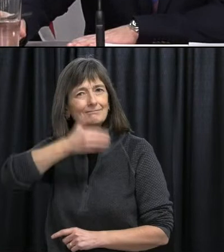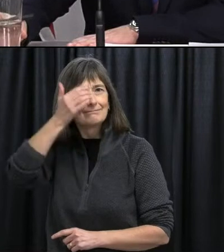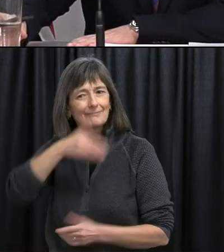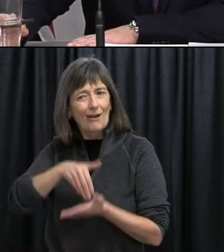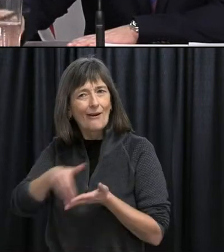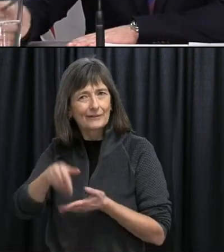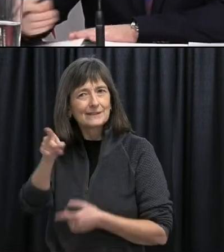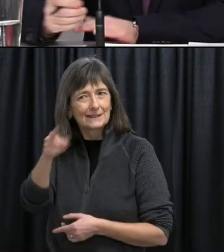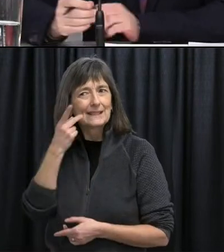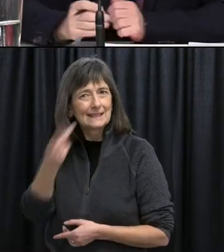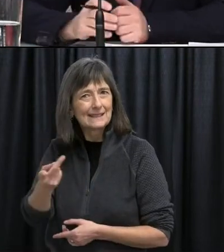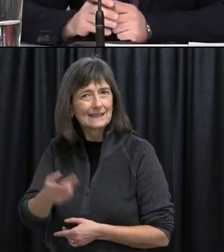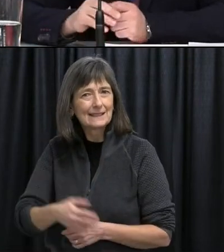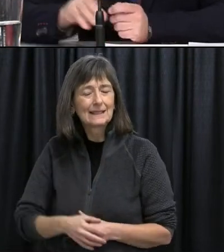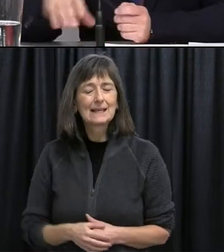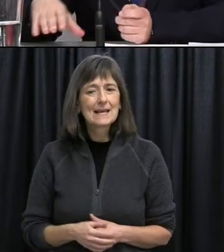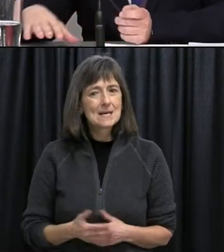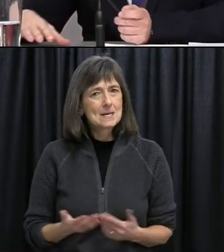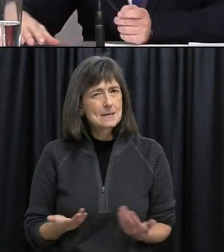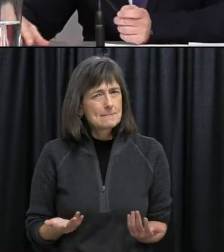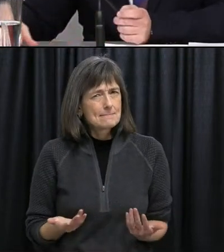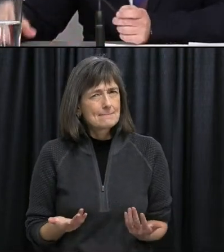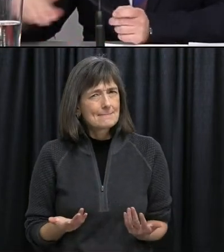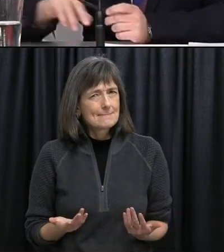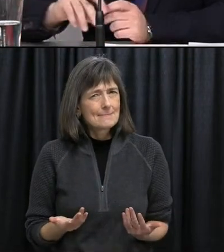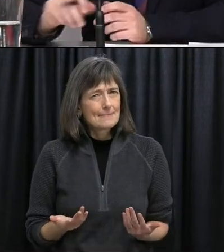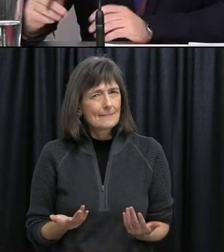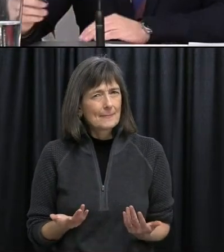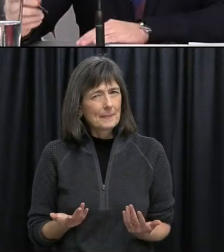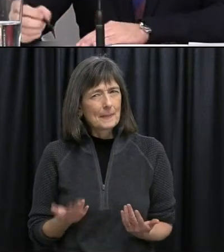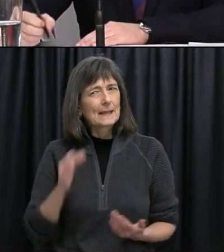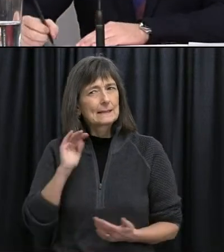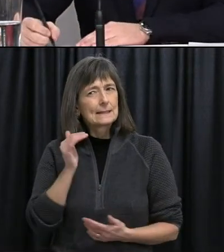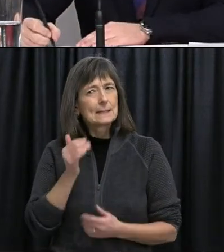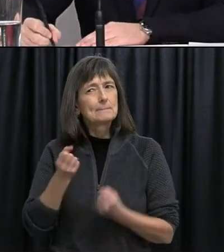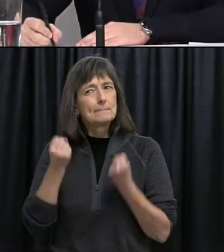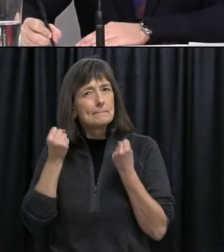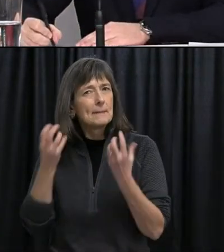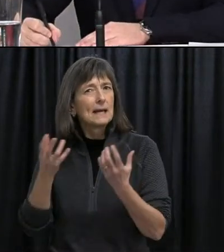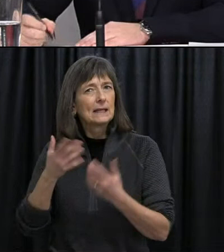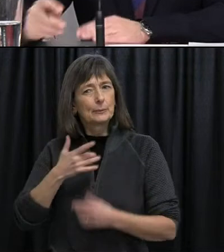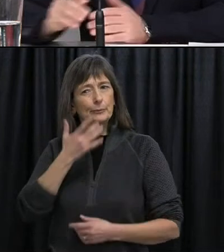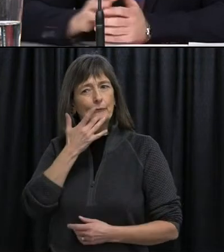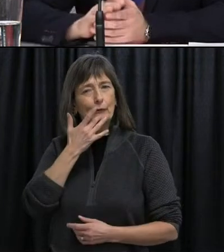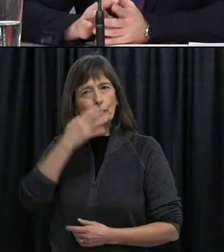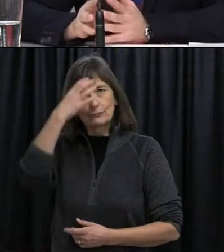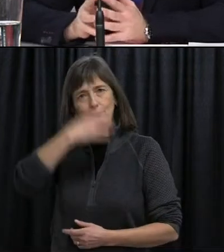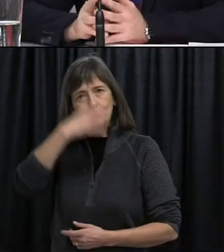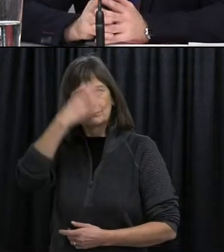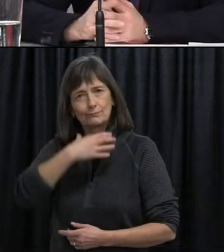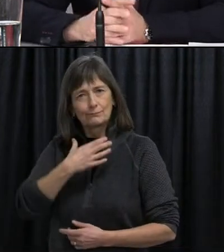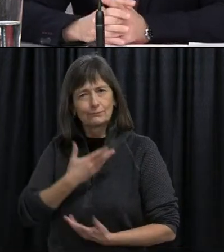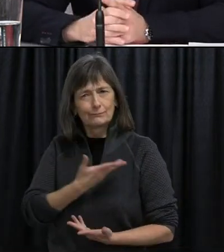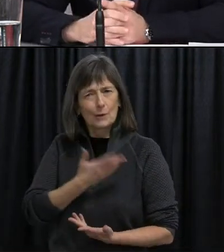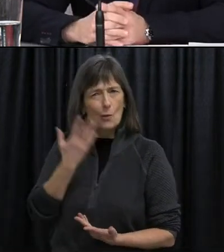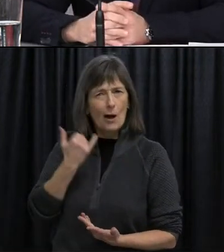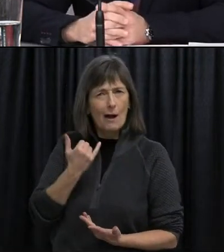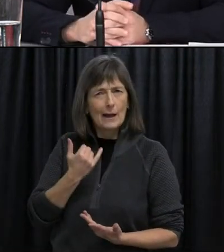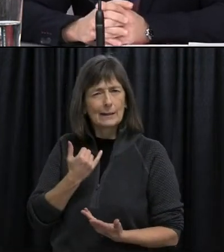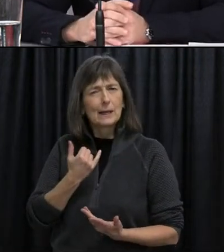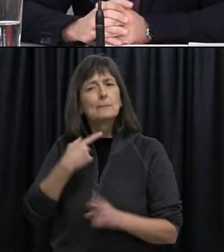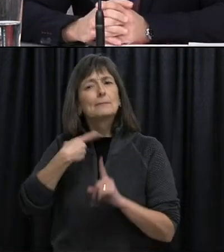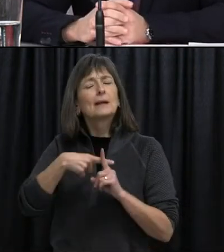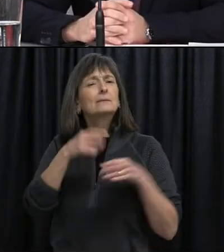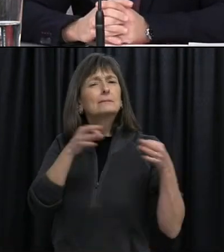regularly. Why do you think so many people are wearing them, and can you explain a little bit more why they don't give the same level